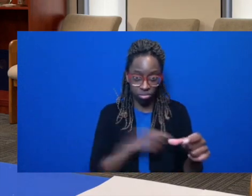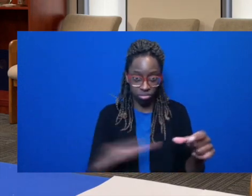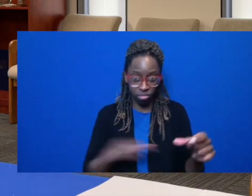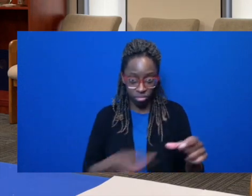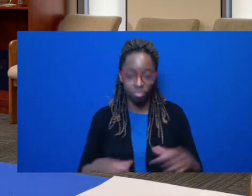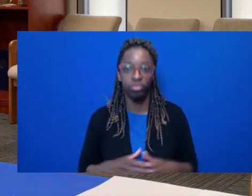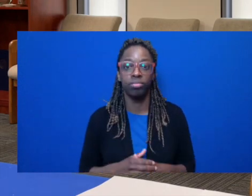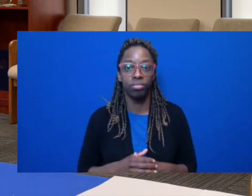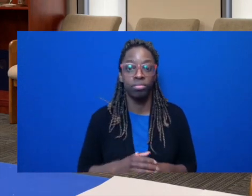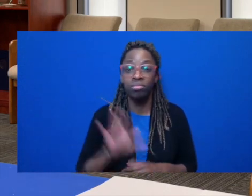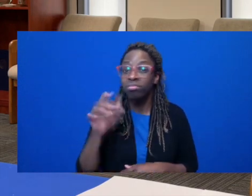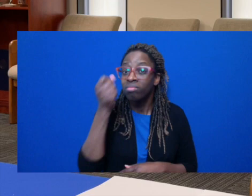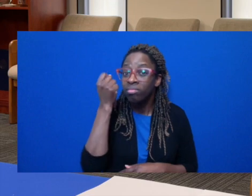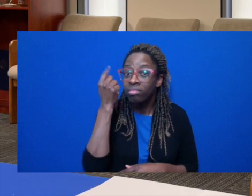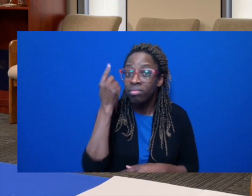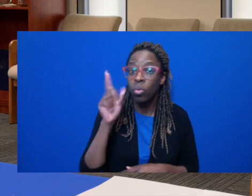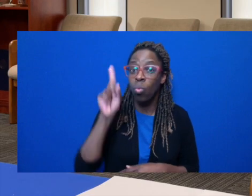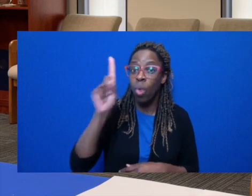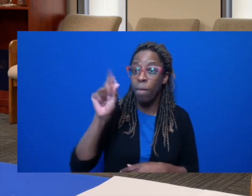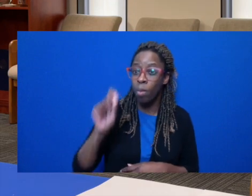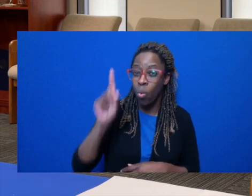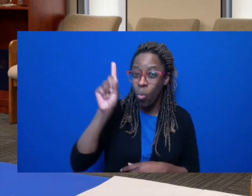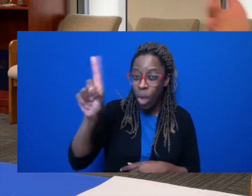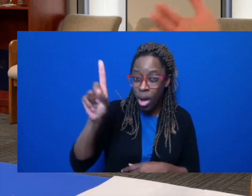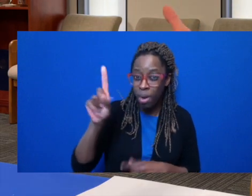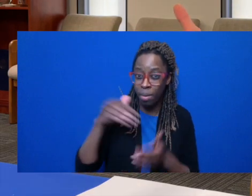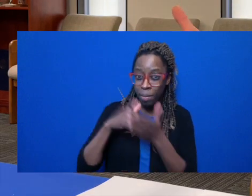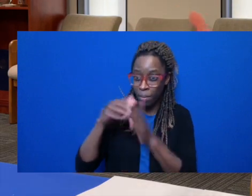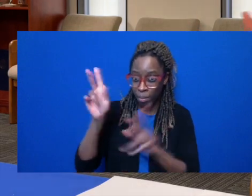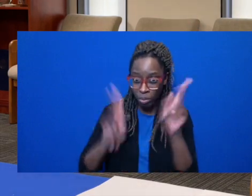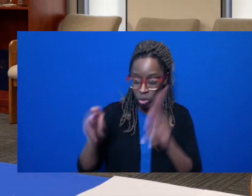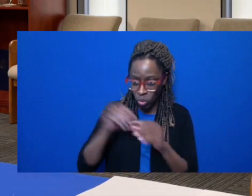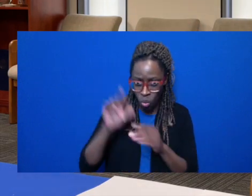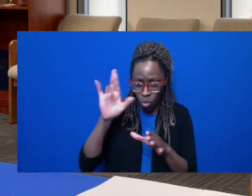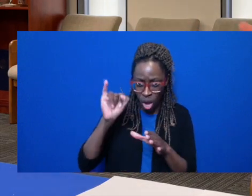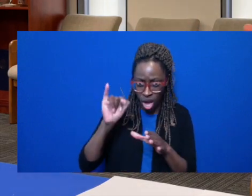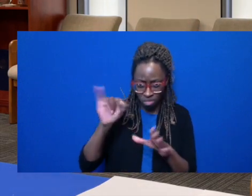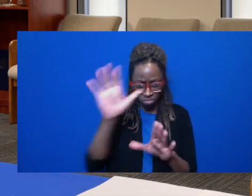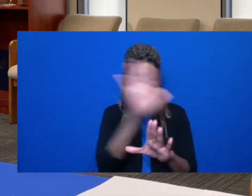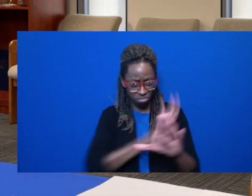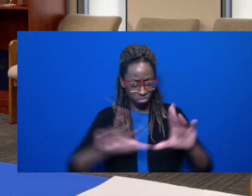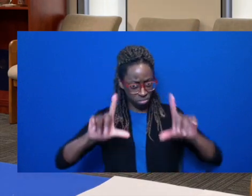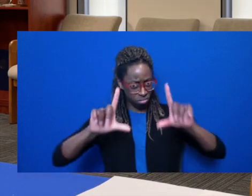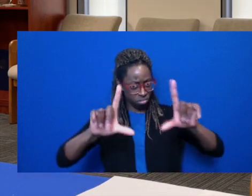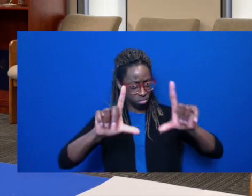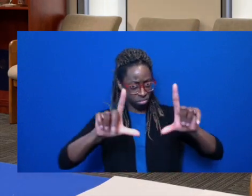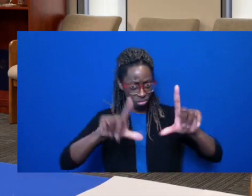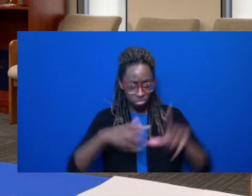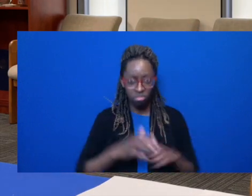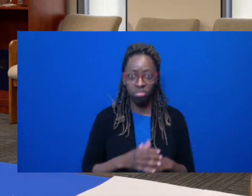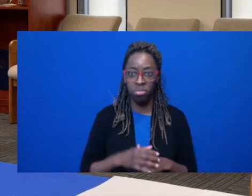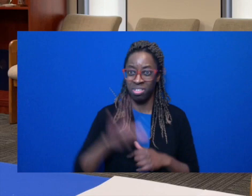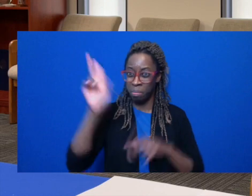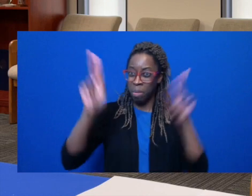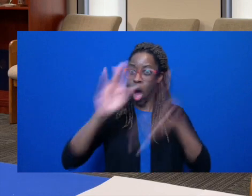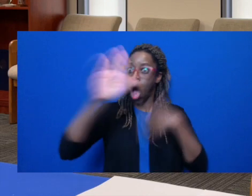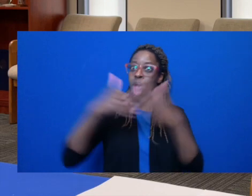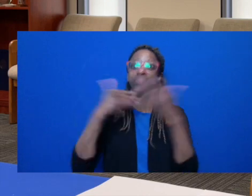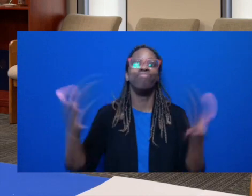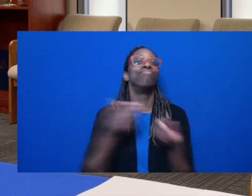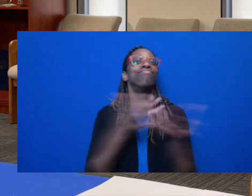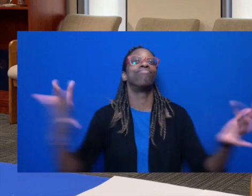once, right? Because we're trying to avoid crowds, of course. You want to maintain 6 feet, a mask, et cetera. So it's an incredibly